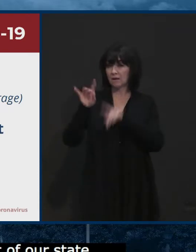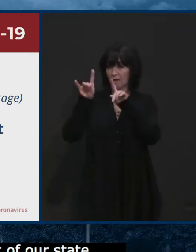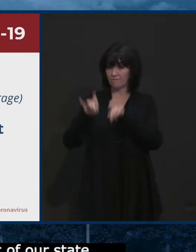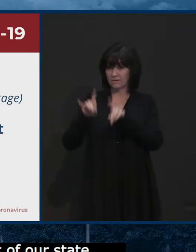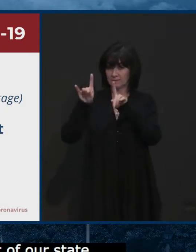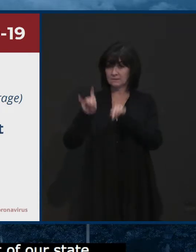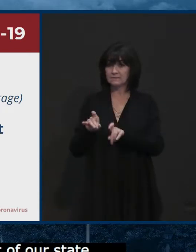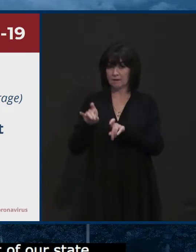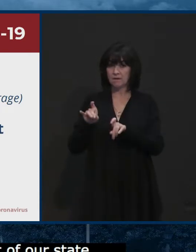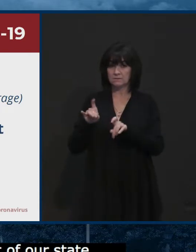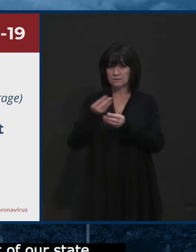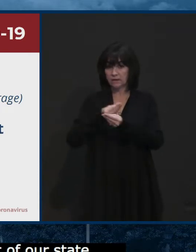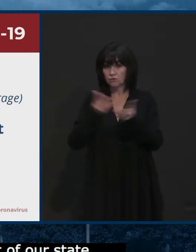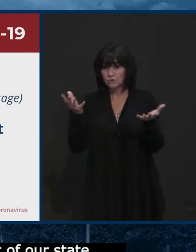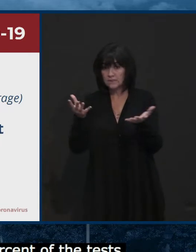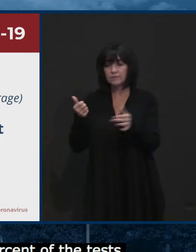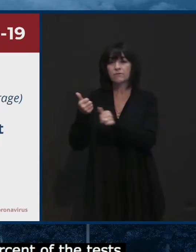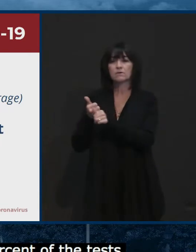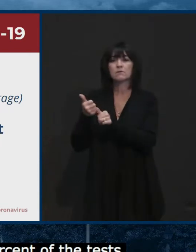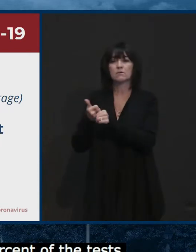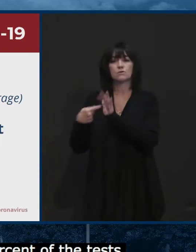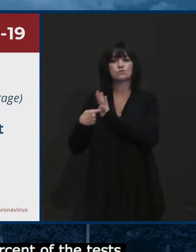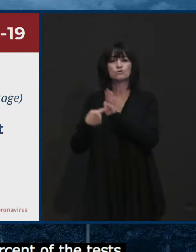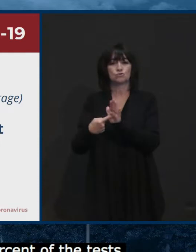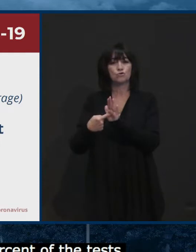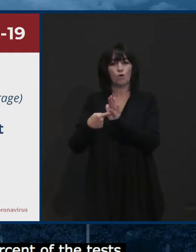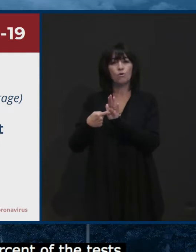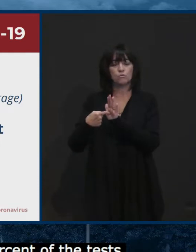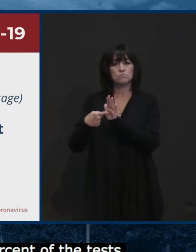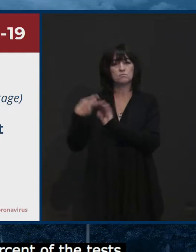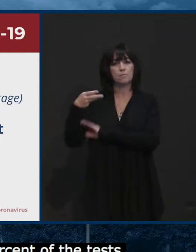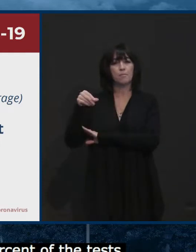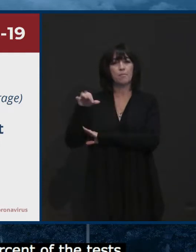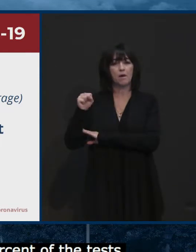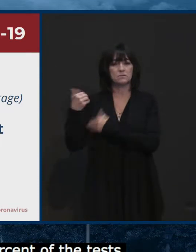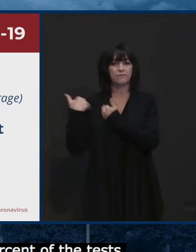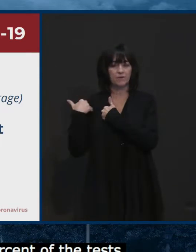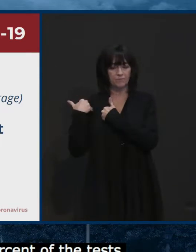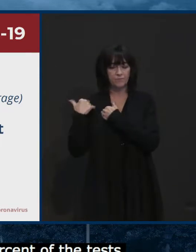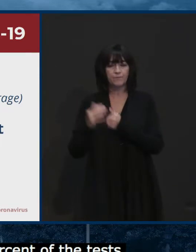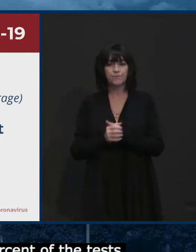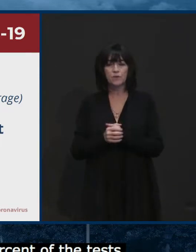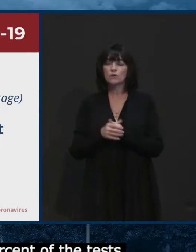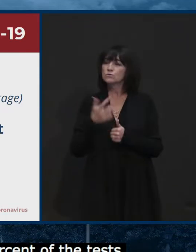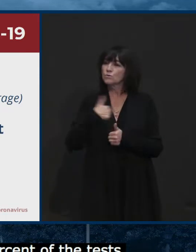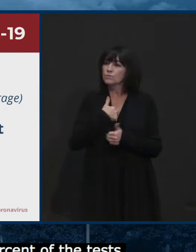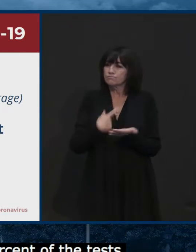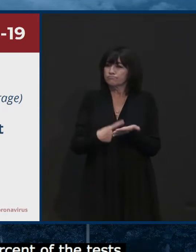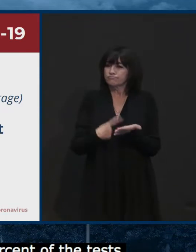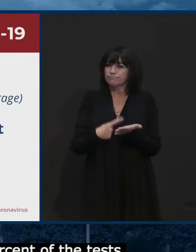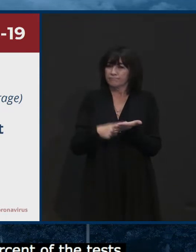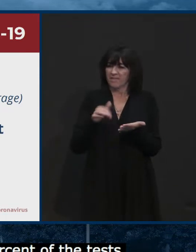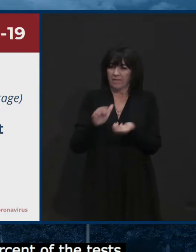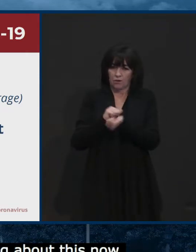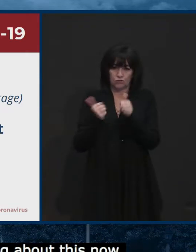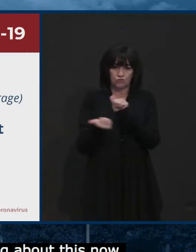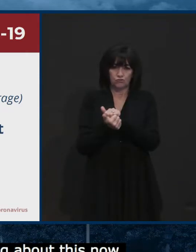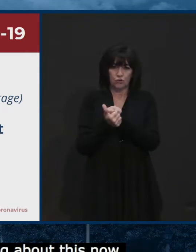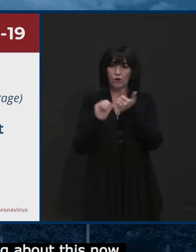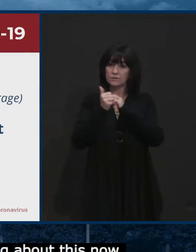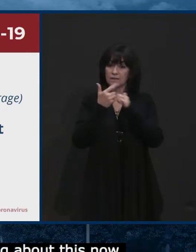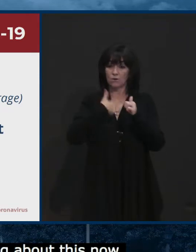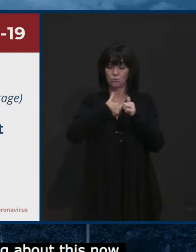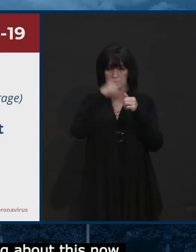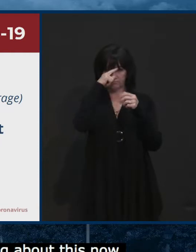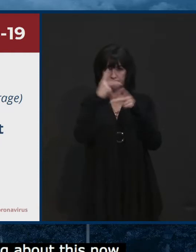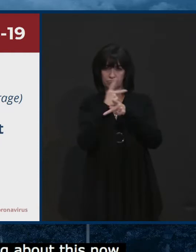that are positive, right? And we've been talking about this now for about a month, the way we've calculated